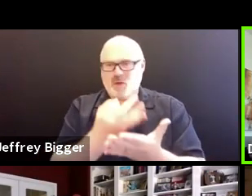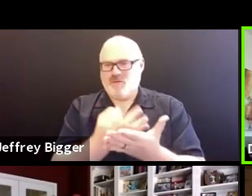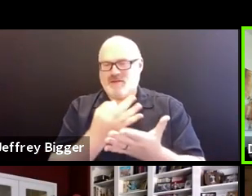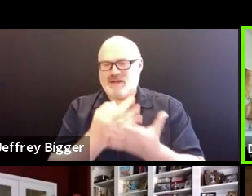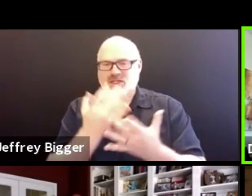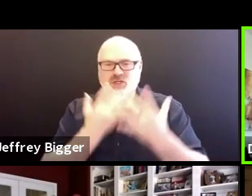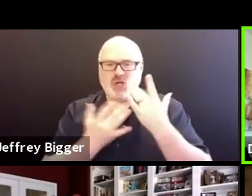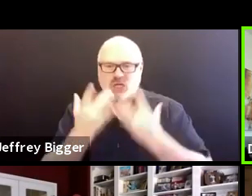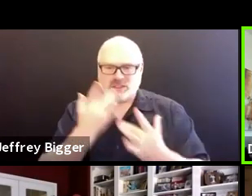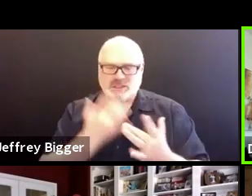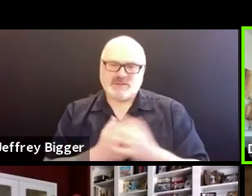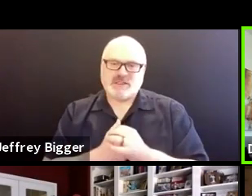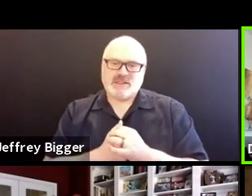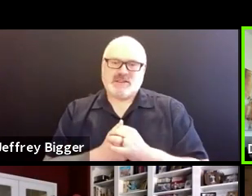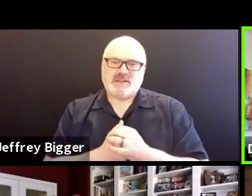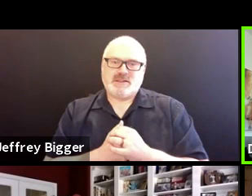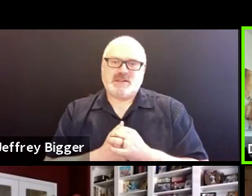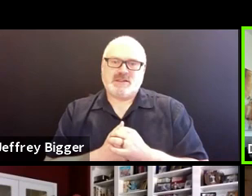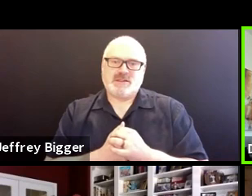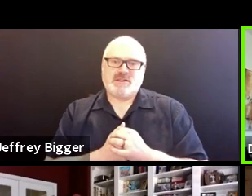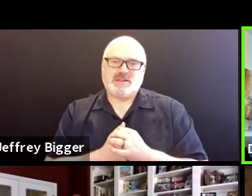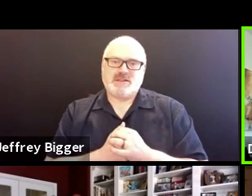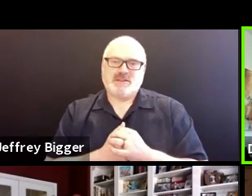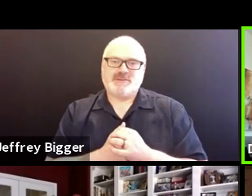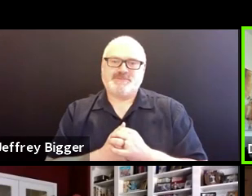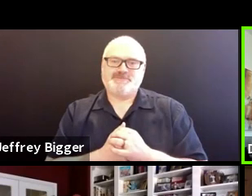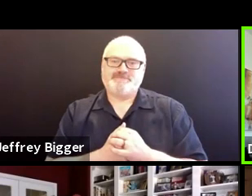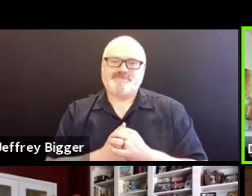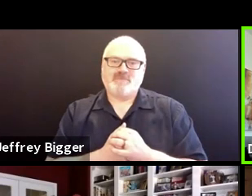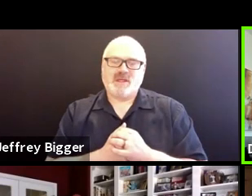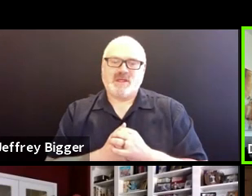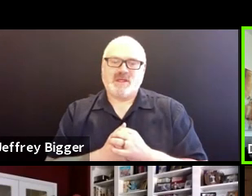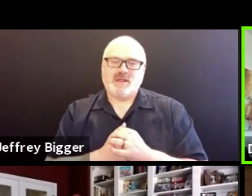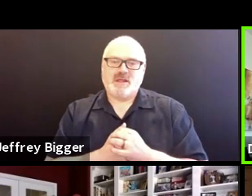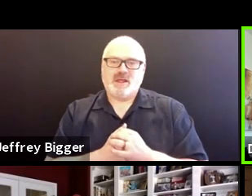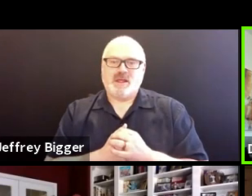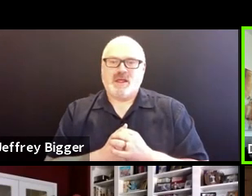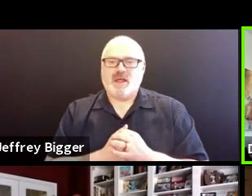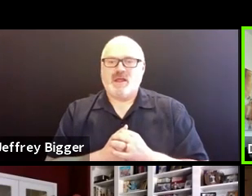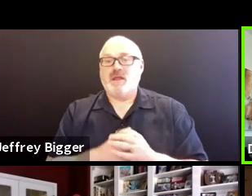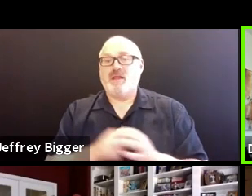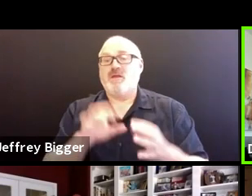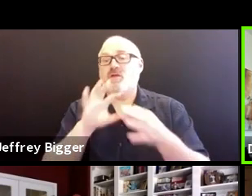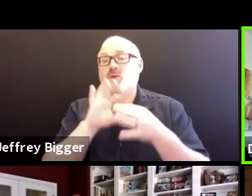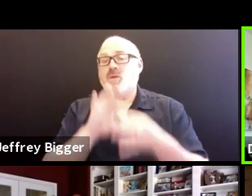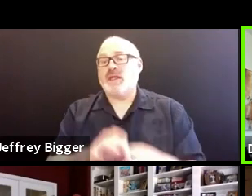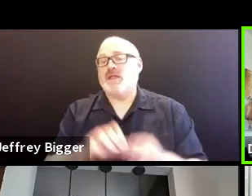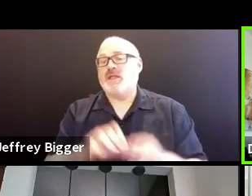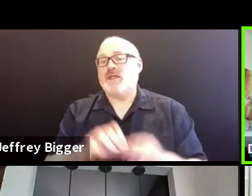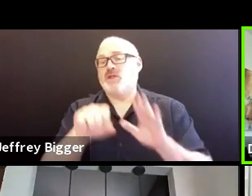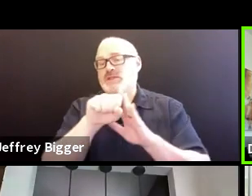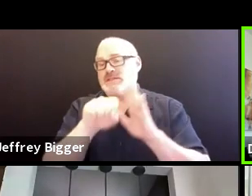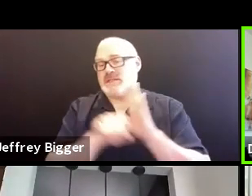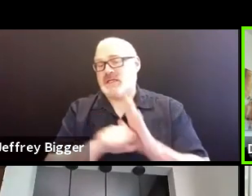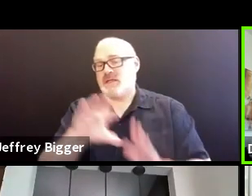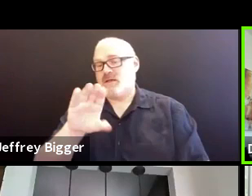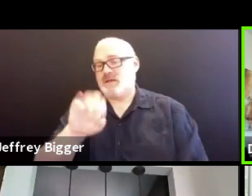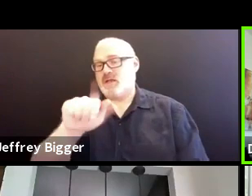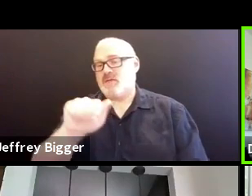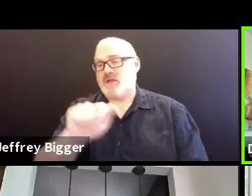hardships. This is pursuant to Colorado statute,